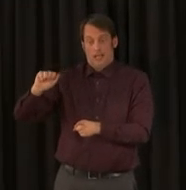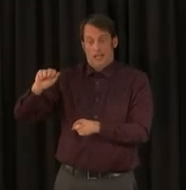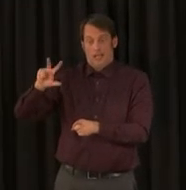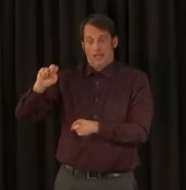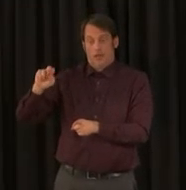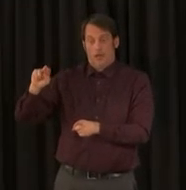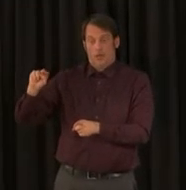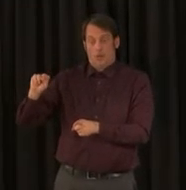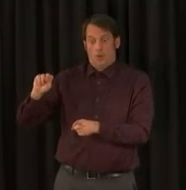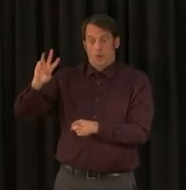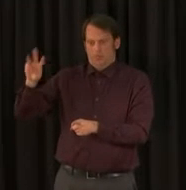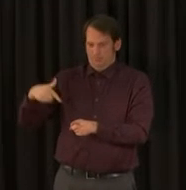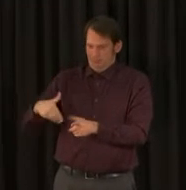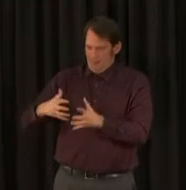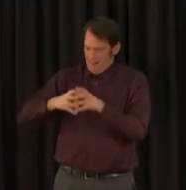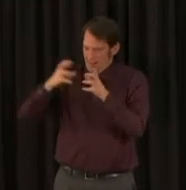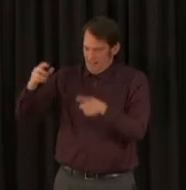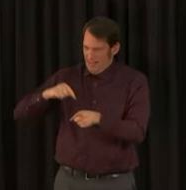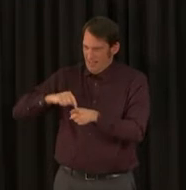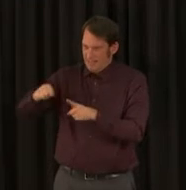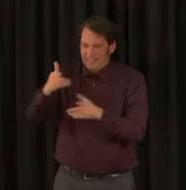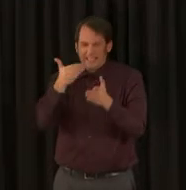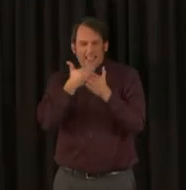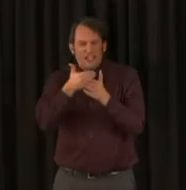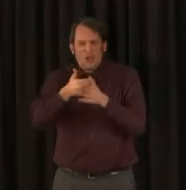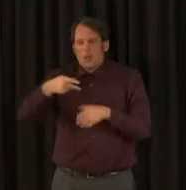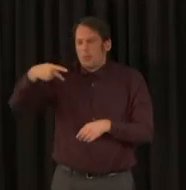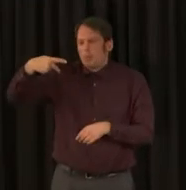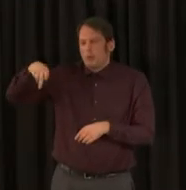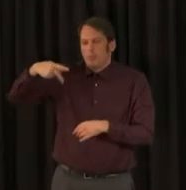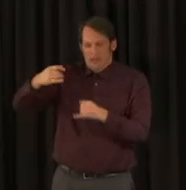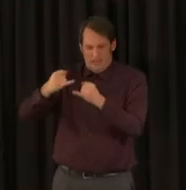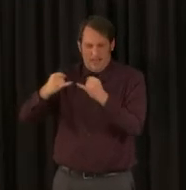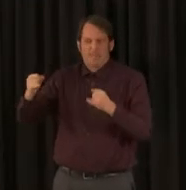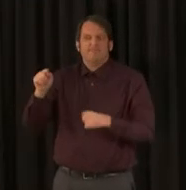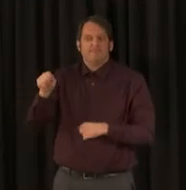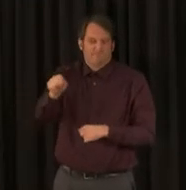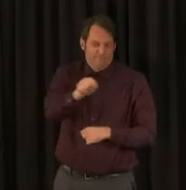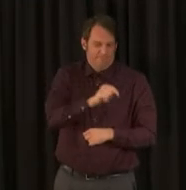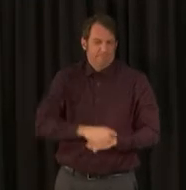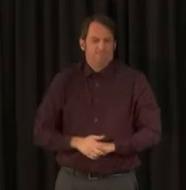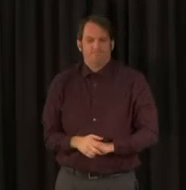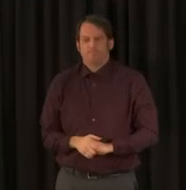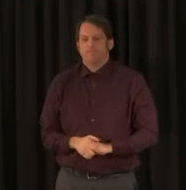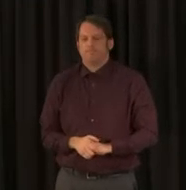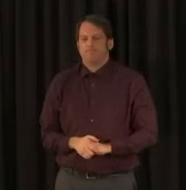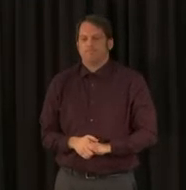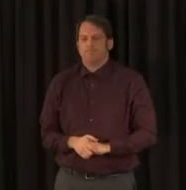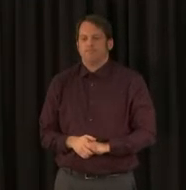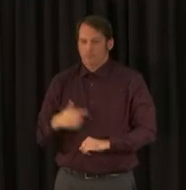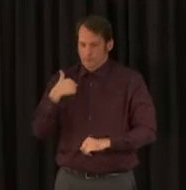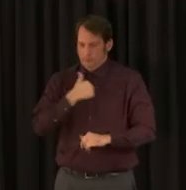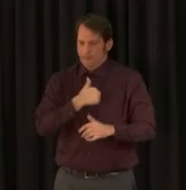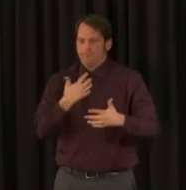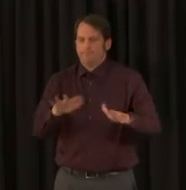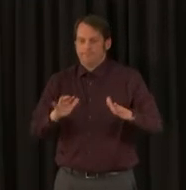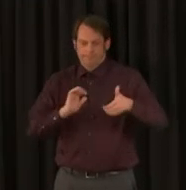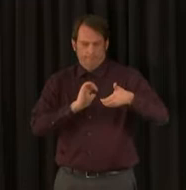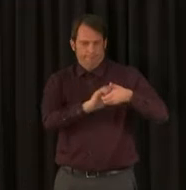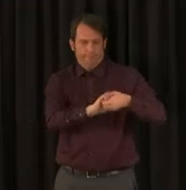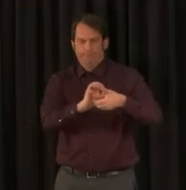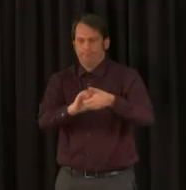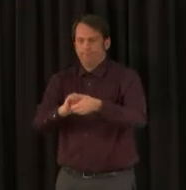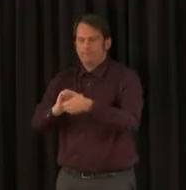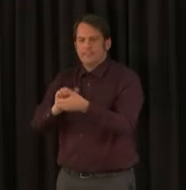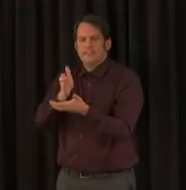example, along the Purple Line corridor. We're very active there. And I do want to mention Empowered Women International, which is a program dedicated